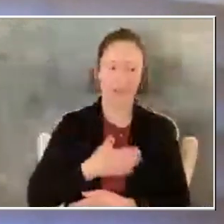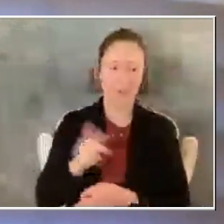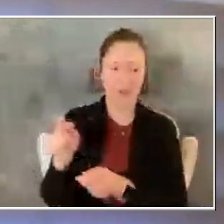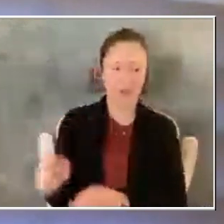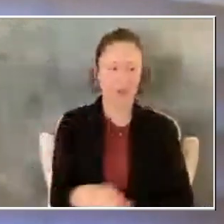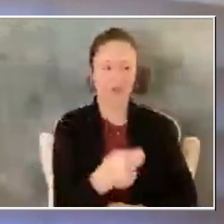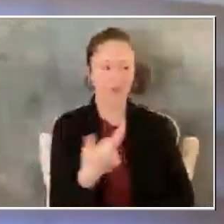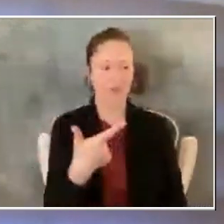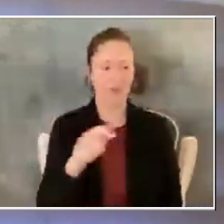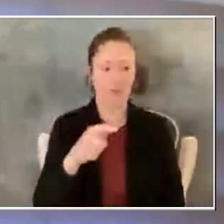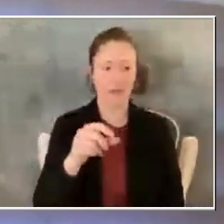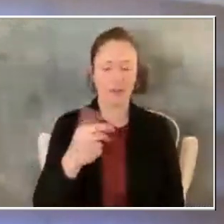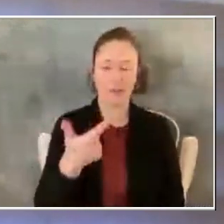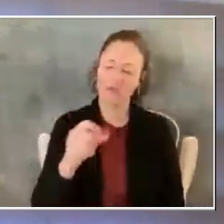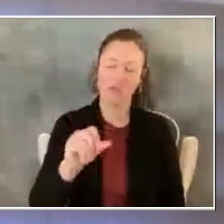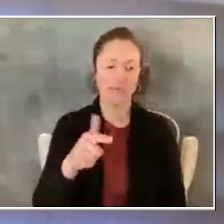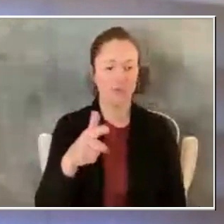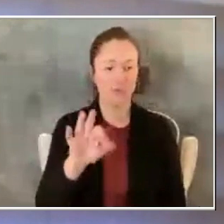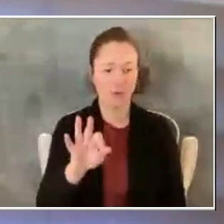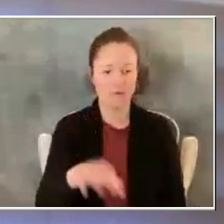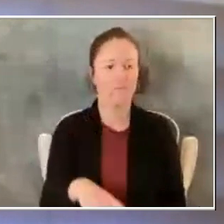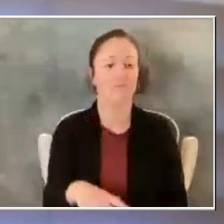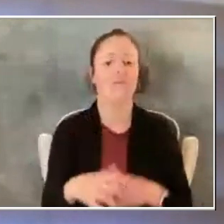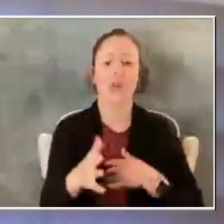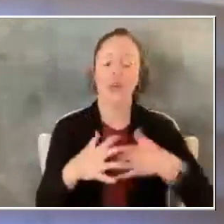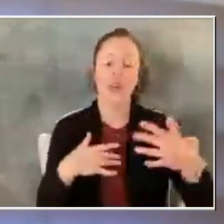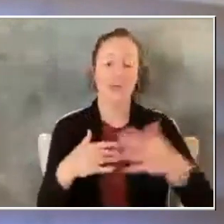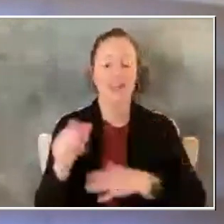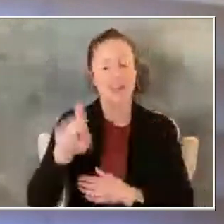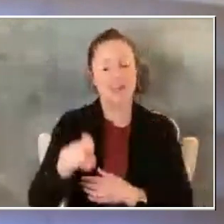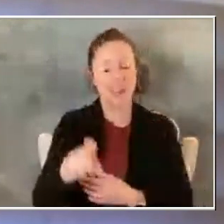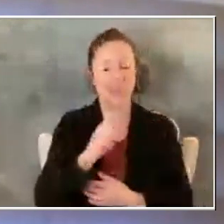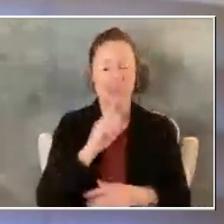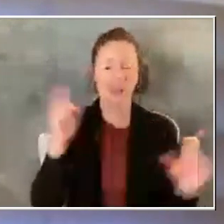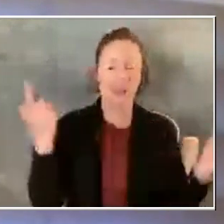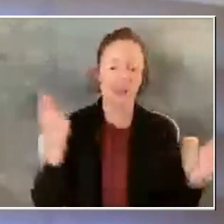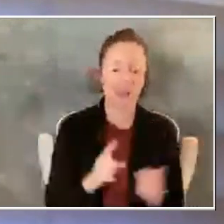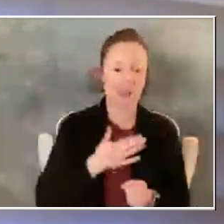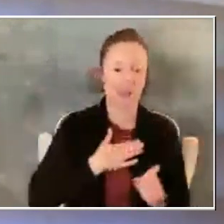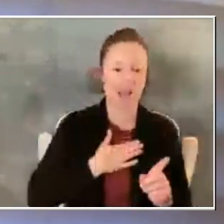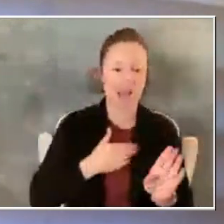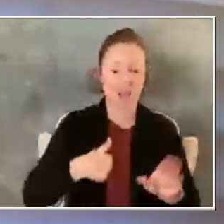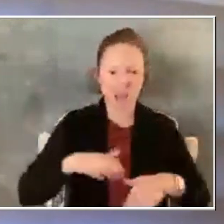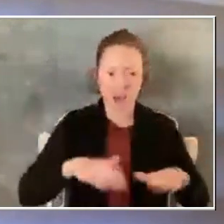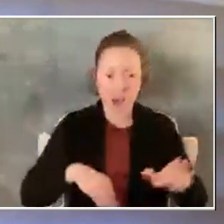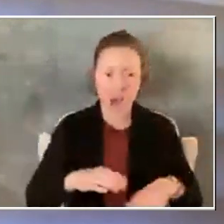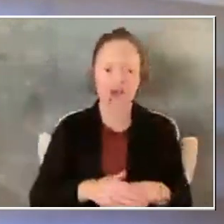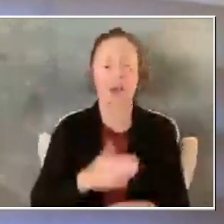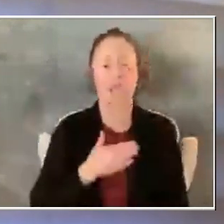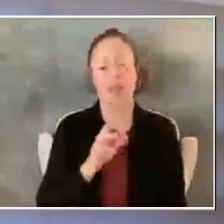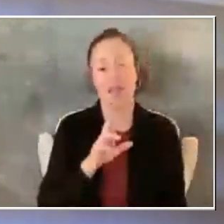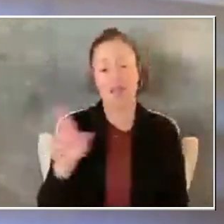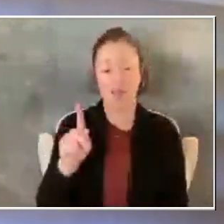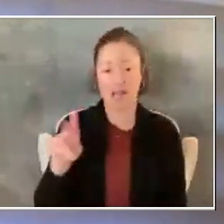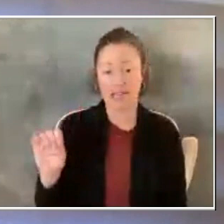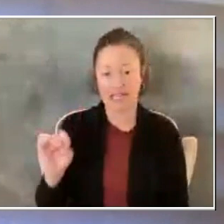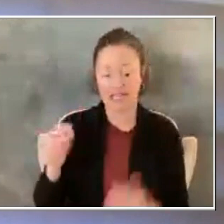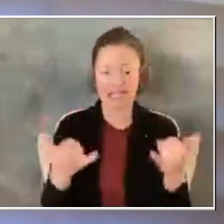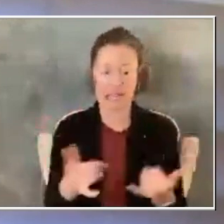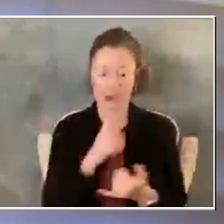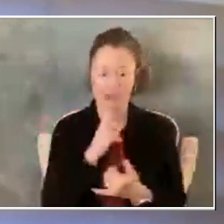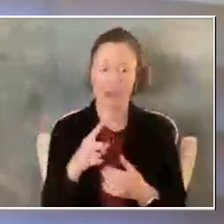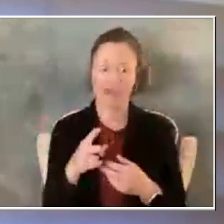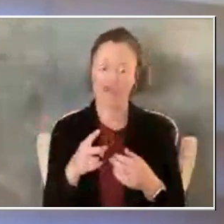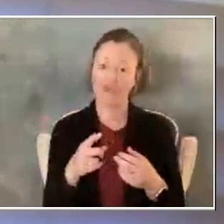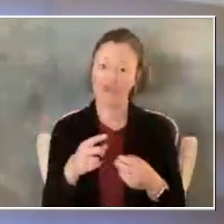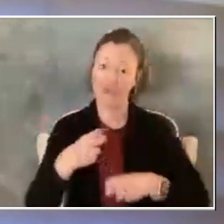I've had to cut back a little bit on my my walking because my right knee now is giving me